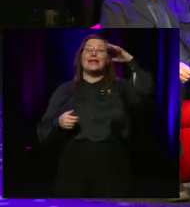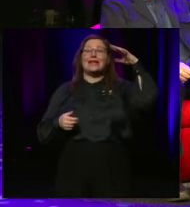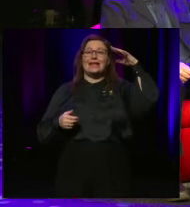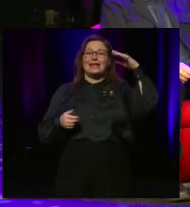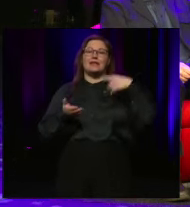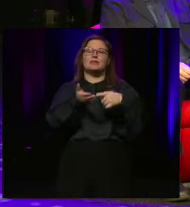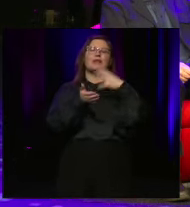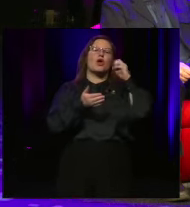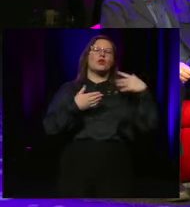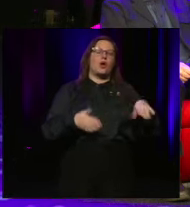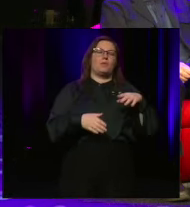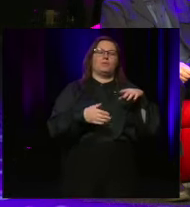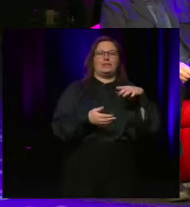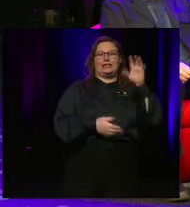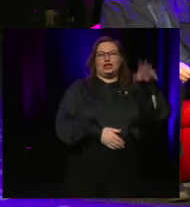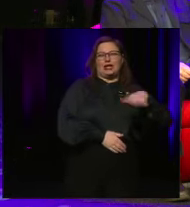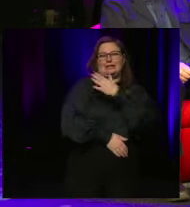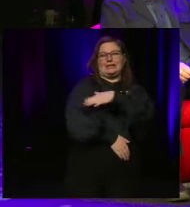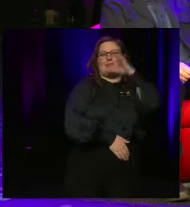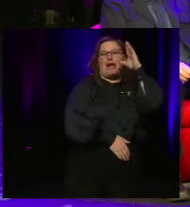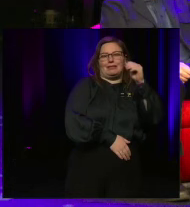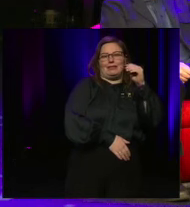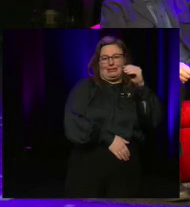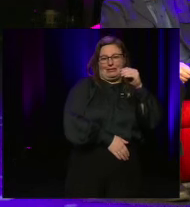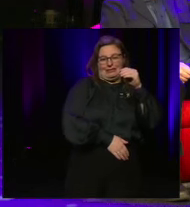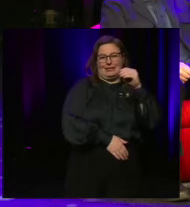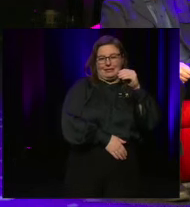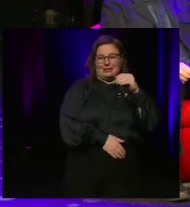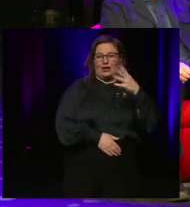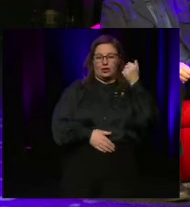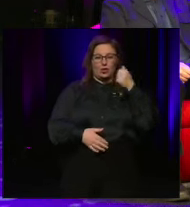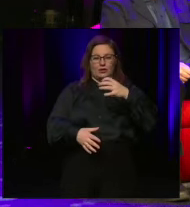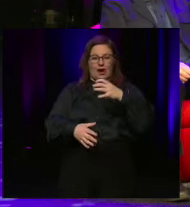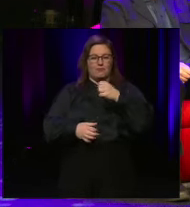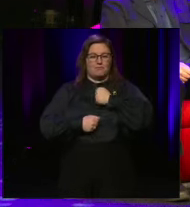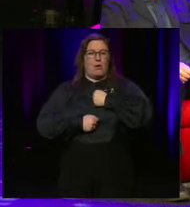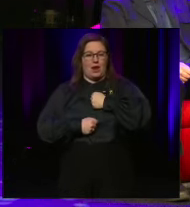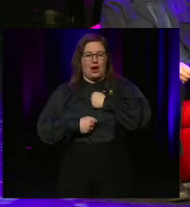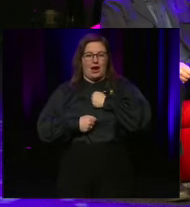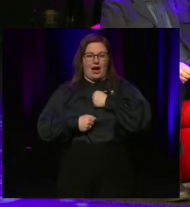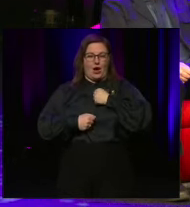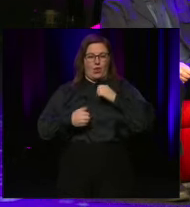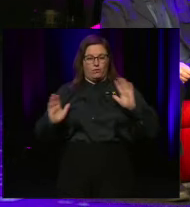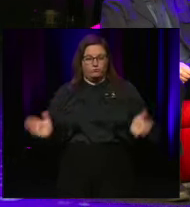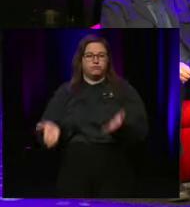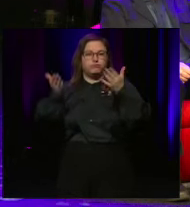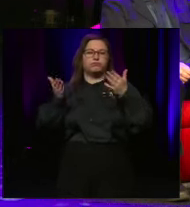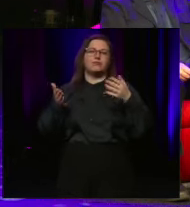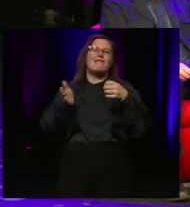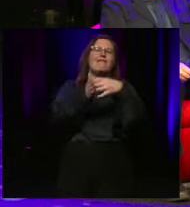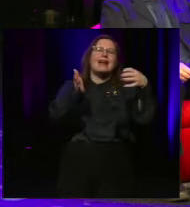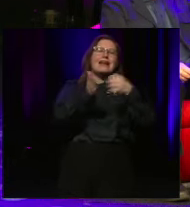civil servants for the practice of upholding and promoting the values that we associate with human rights and democracy.